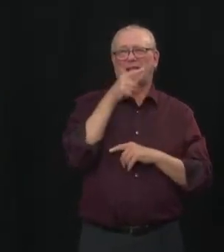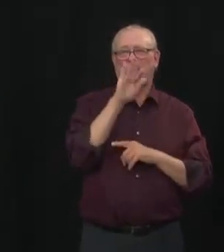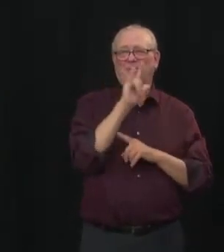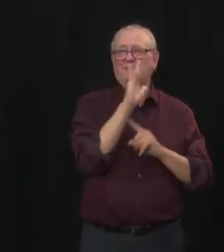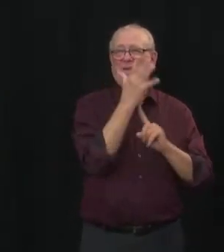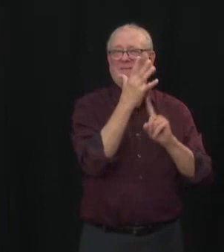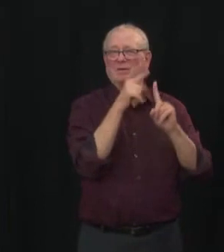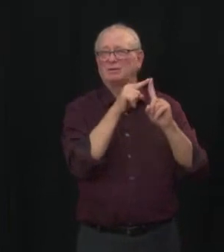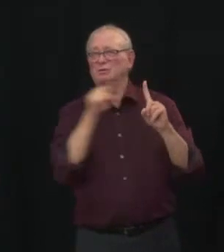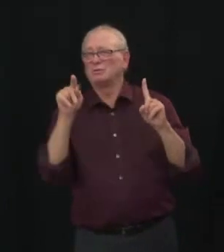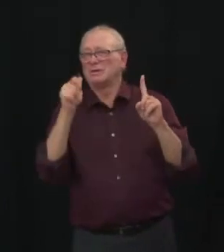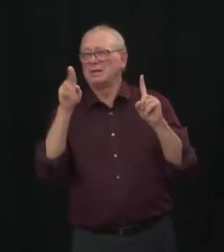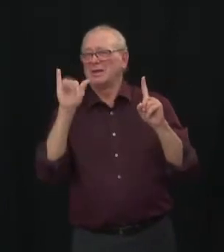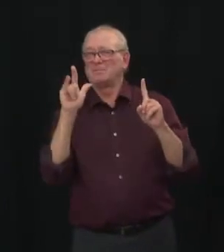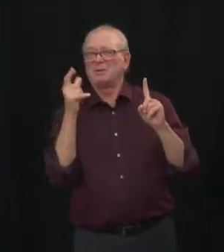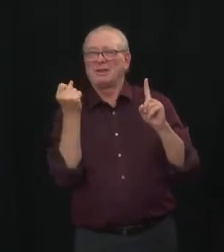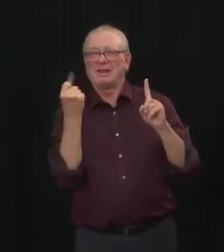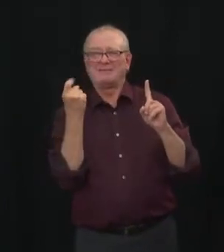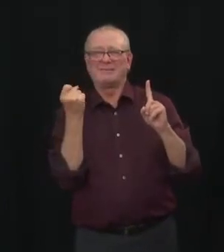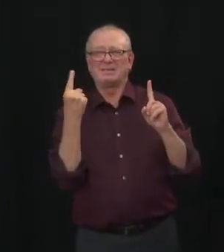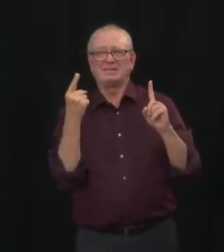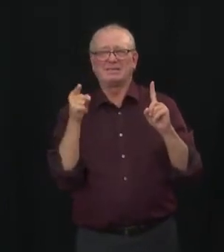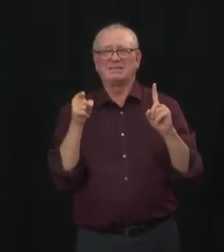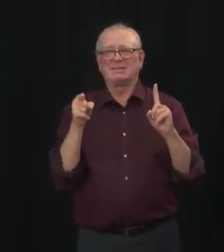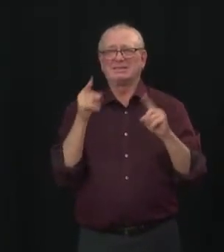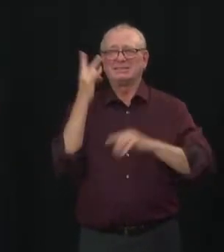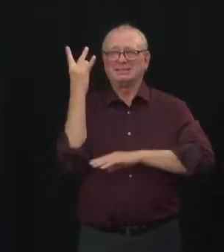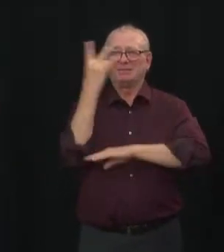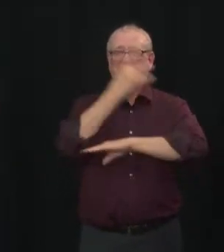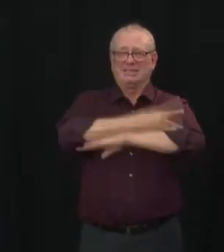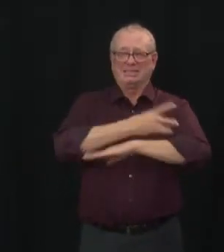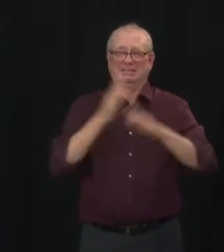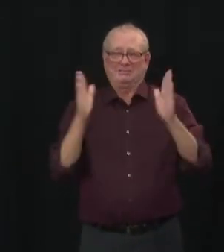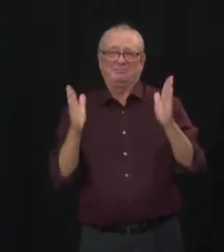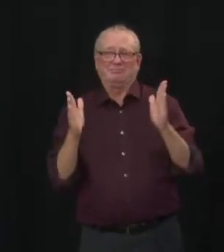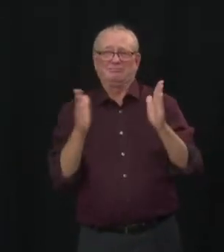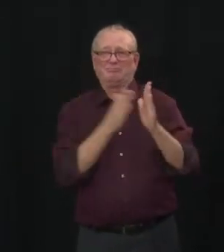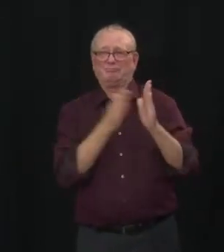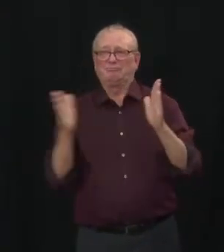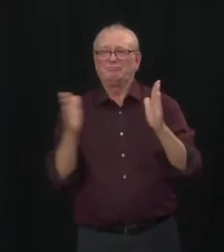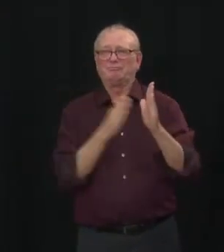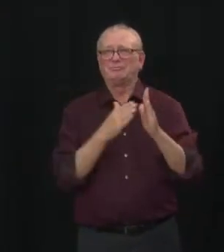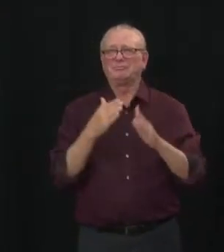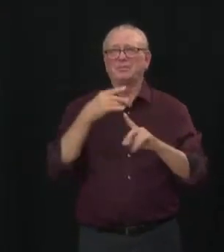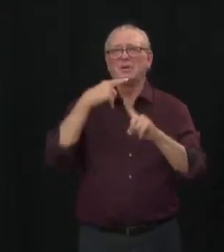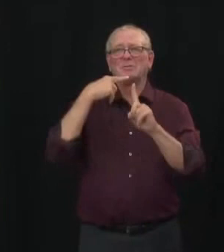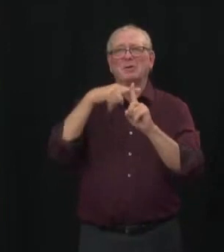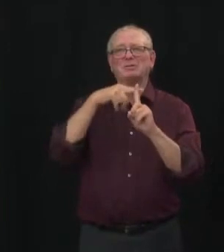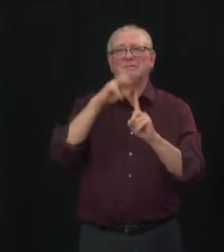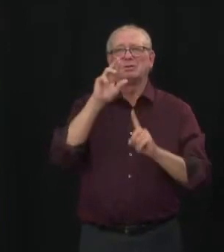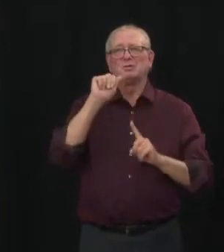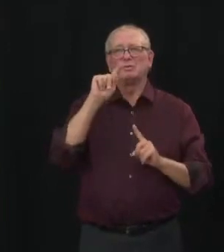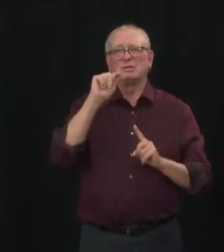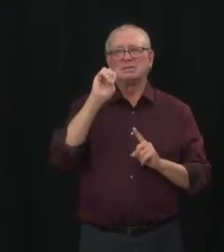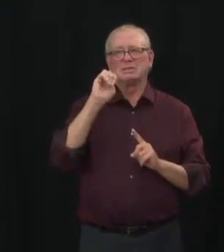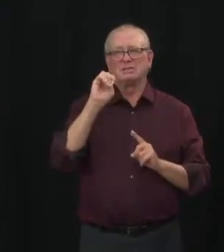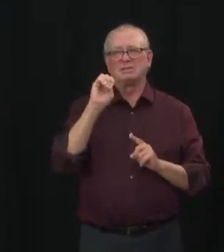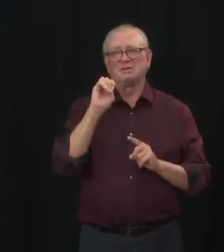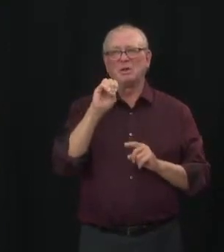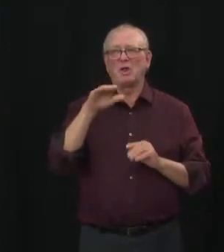April 11th. In those 7 days, our PCR test positivity ranged from 23%